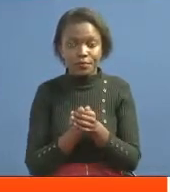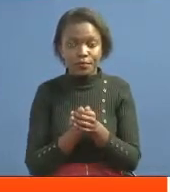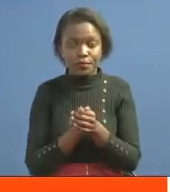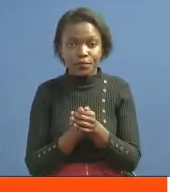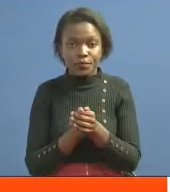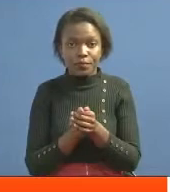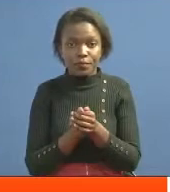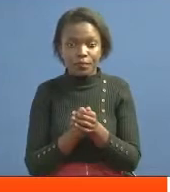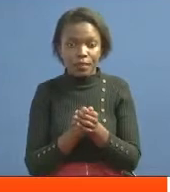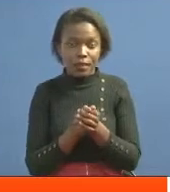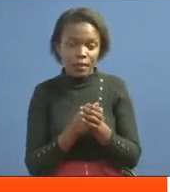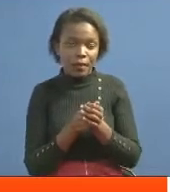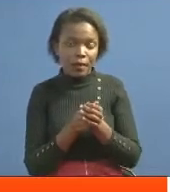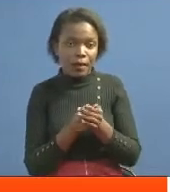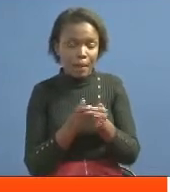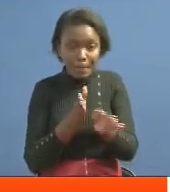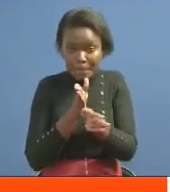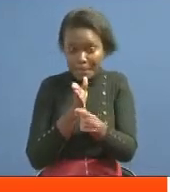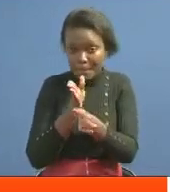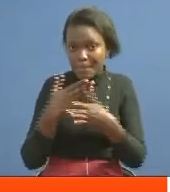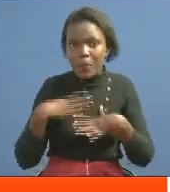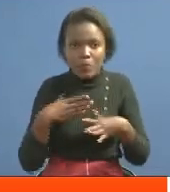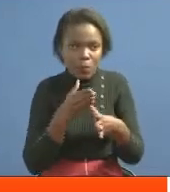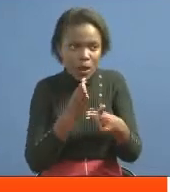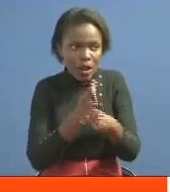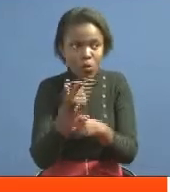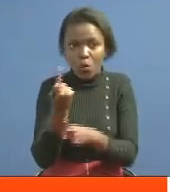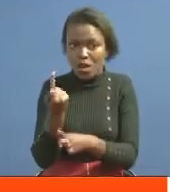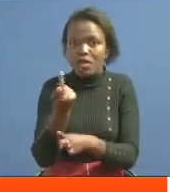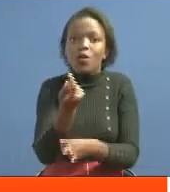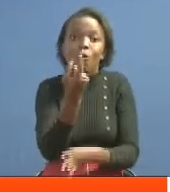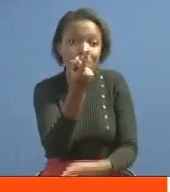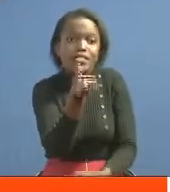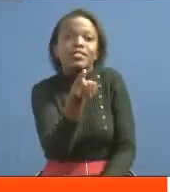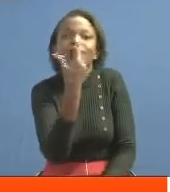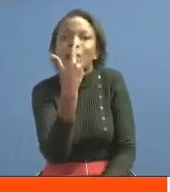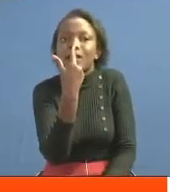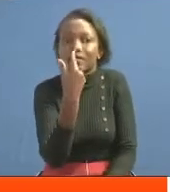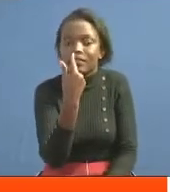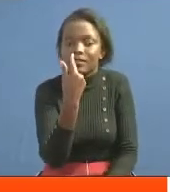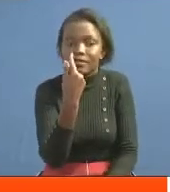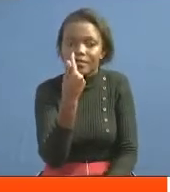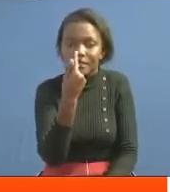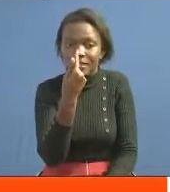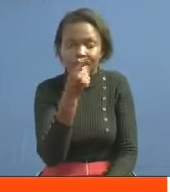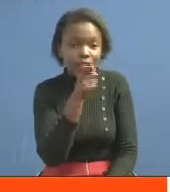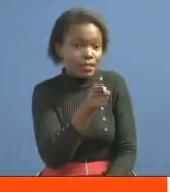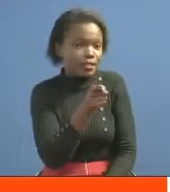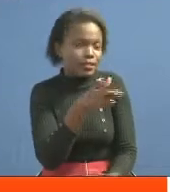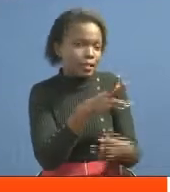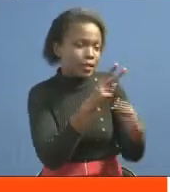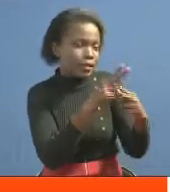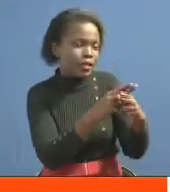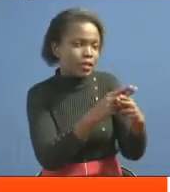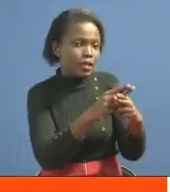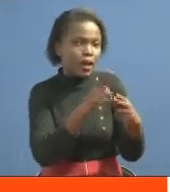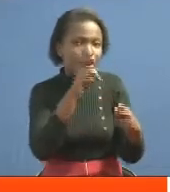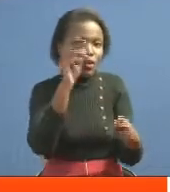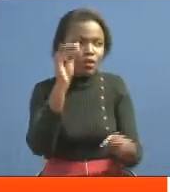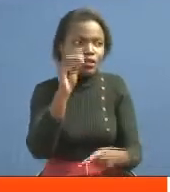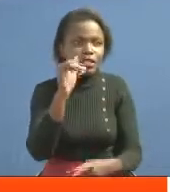That is what people in line one are taking, one tablet. We call this